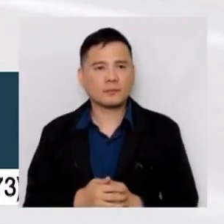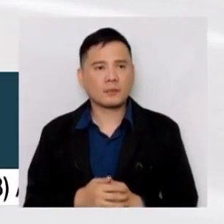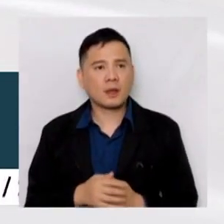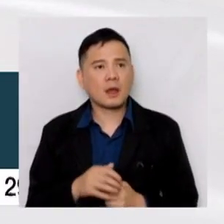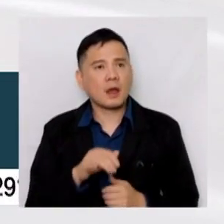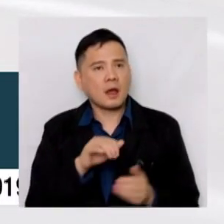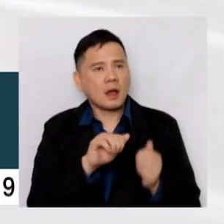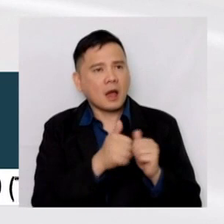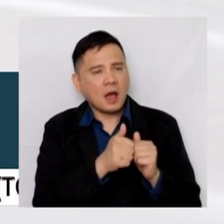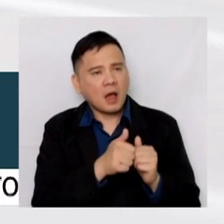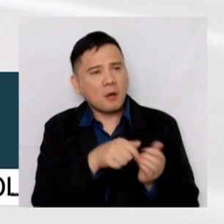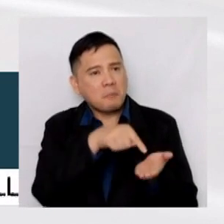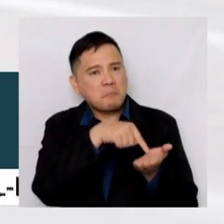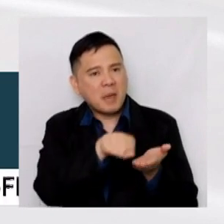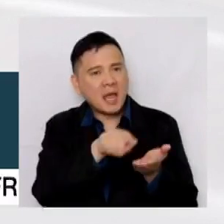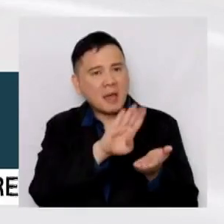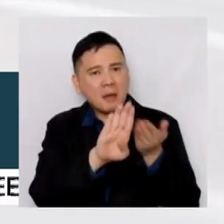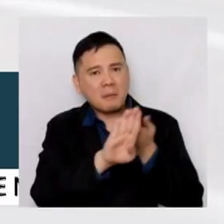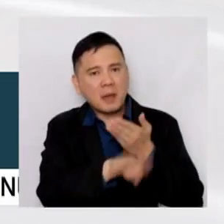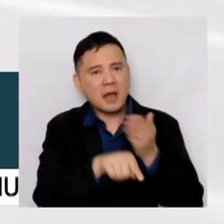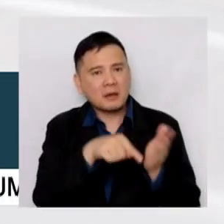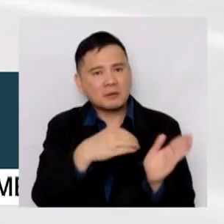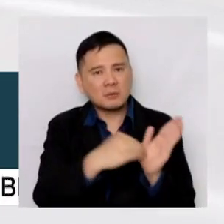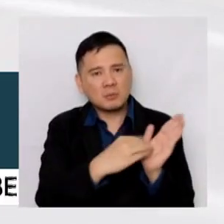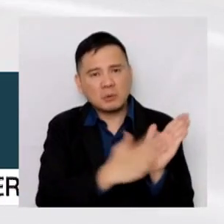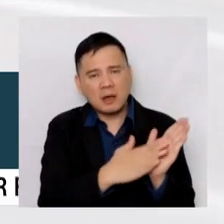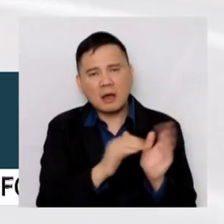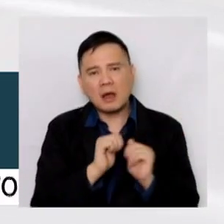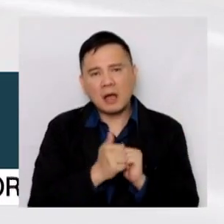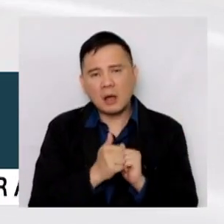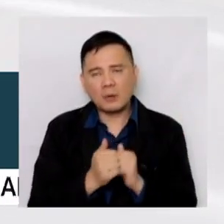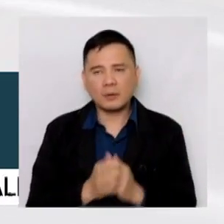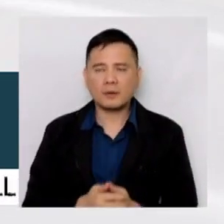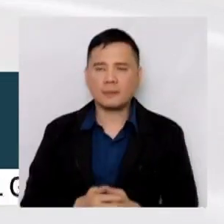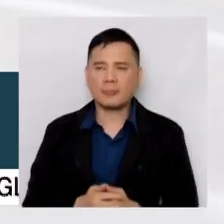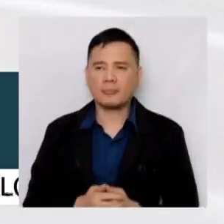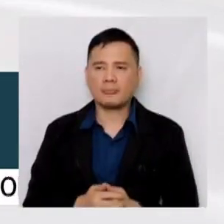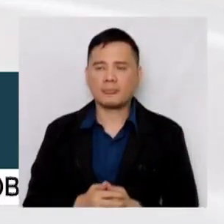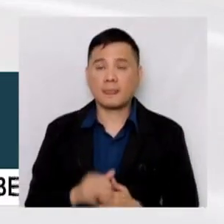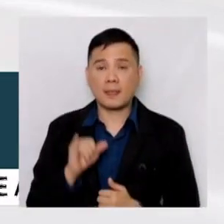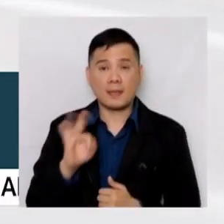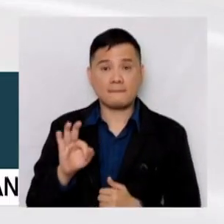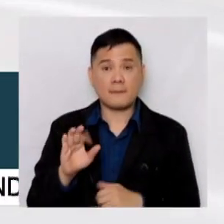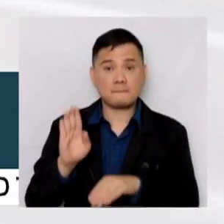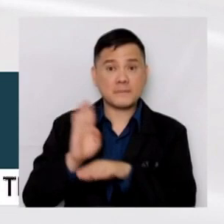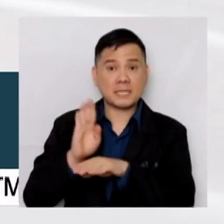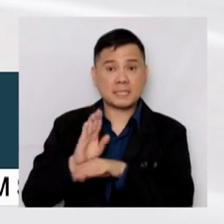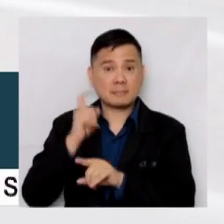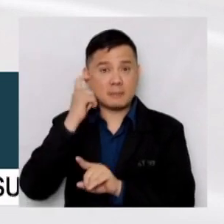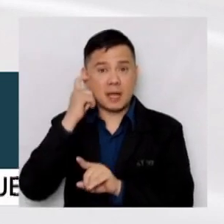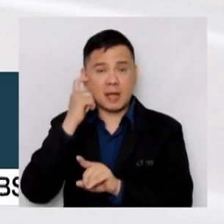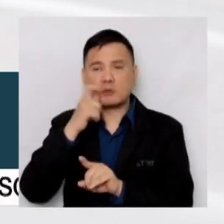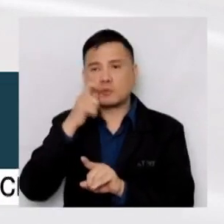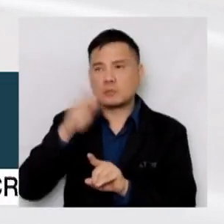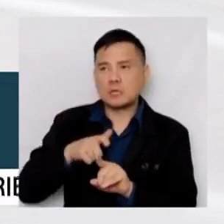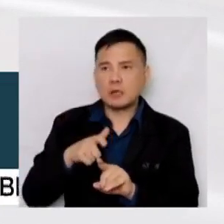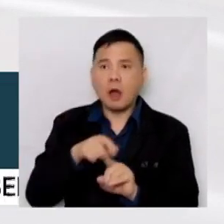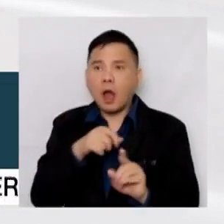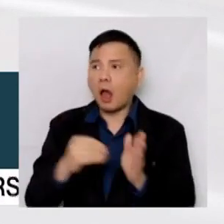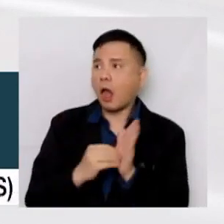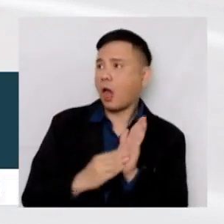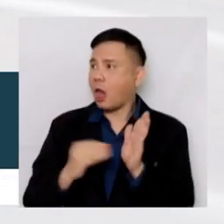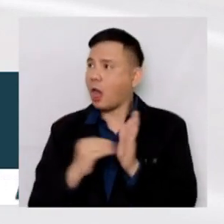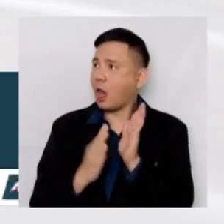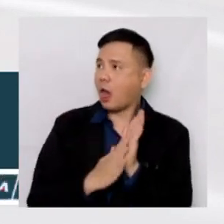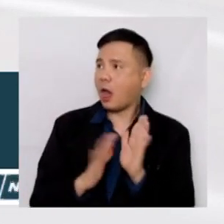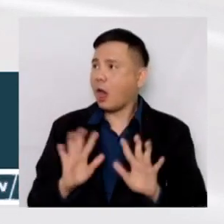assuring economic recovery will be swift? Well, if you approach it like a businessman, you don't need to be afraid of debt. What you need to be scared